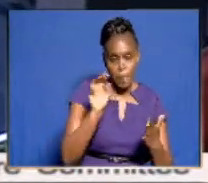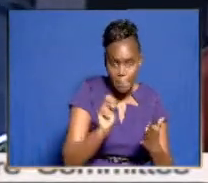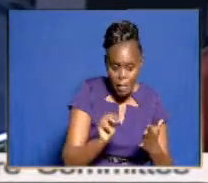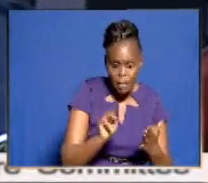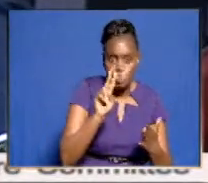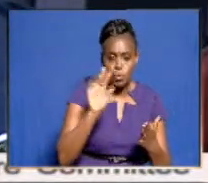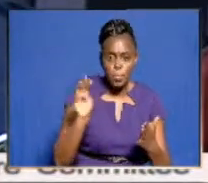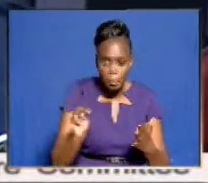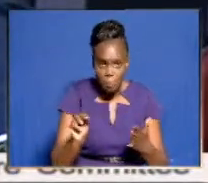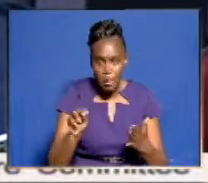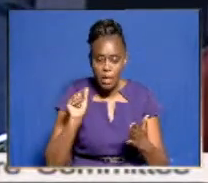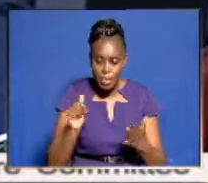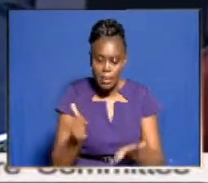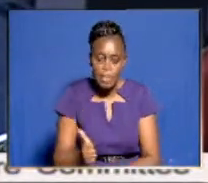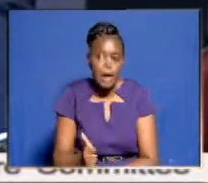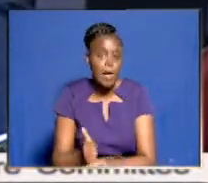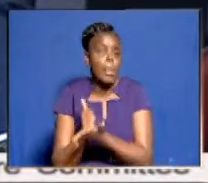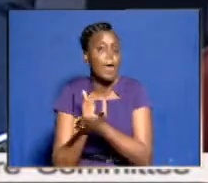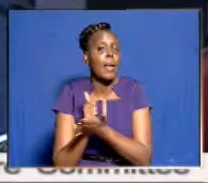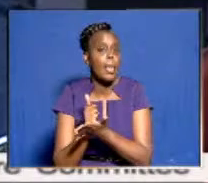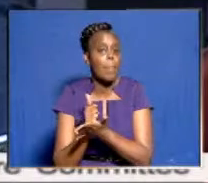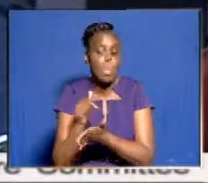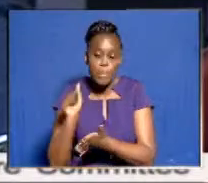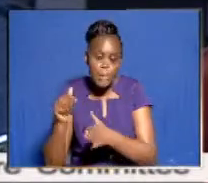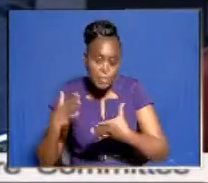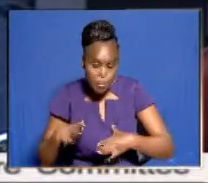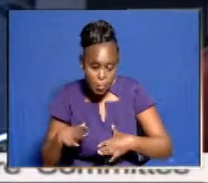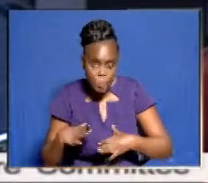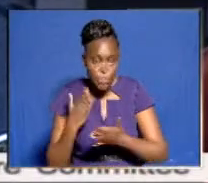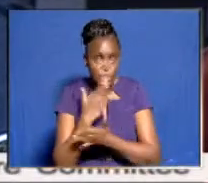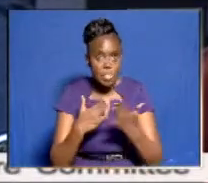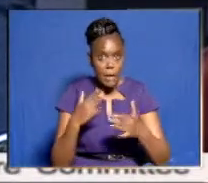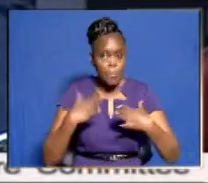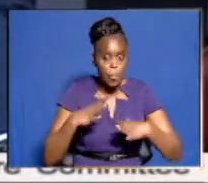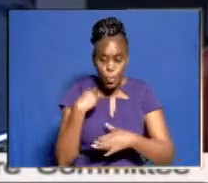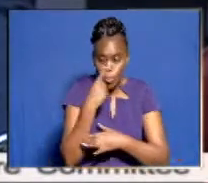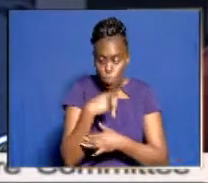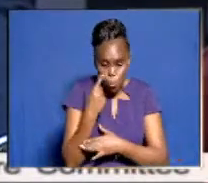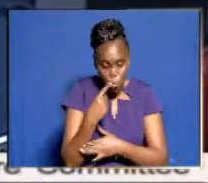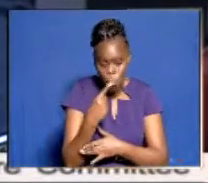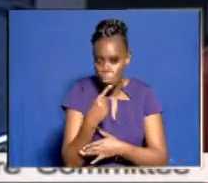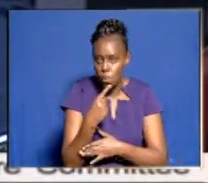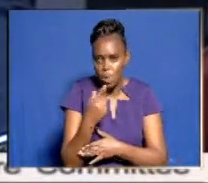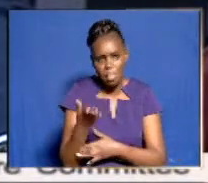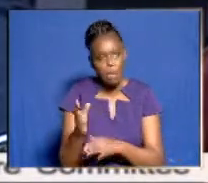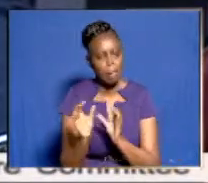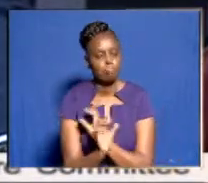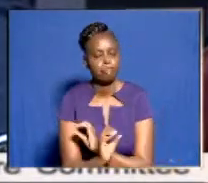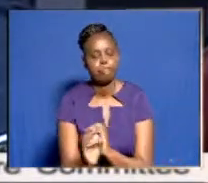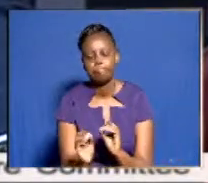this would really help those people, some of whom are no longer existing.